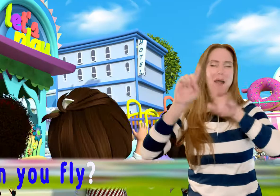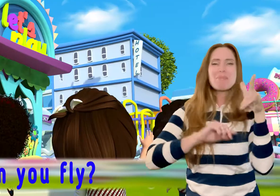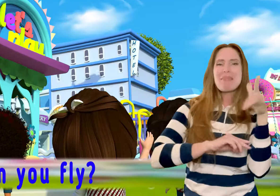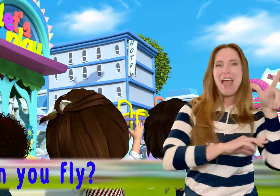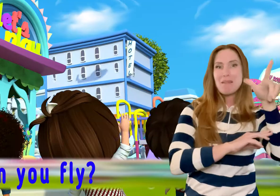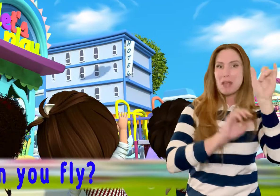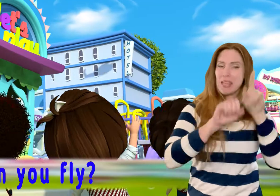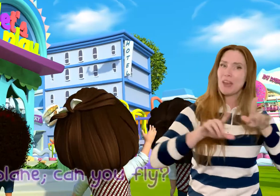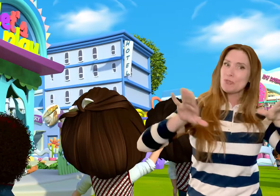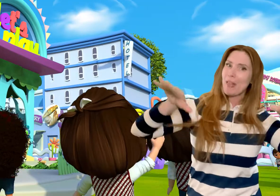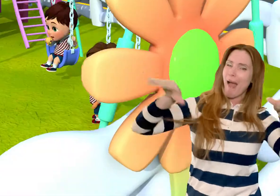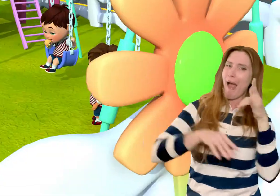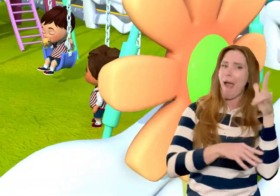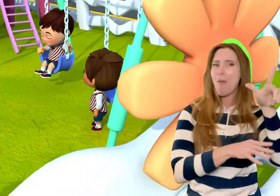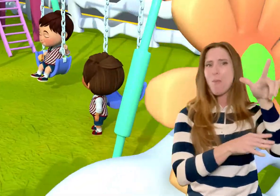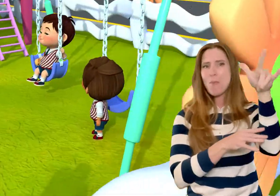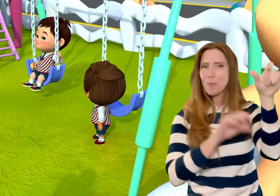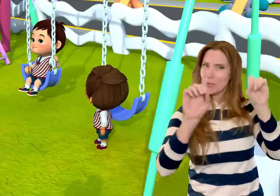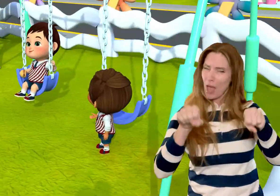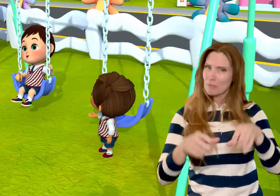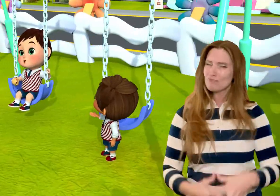Plane, plane, can you fly?